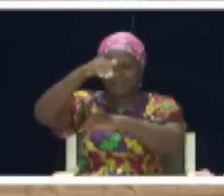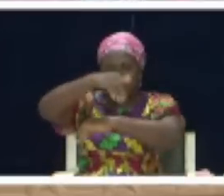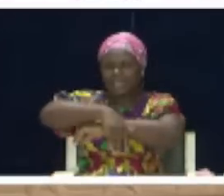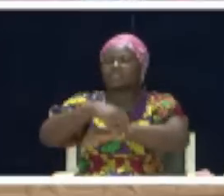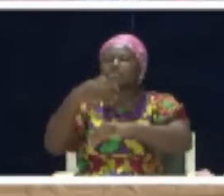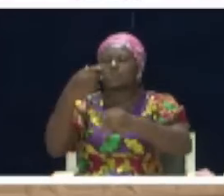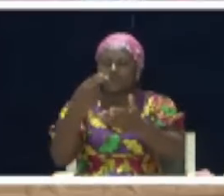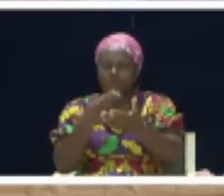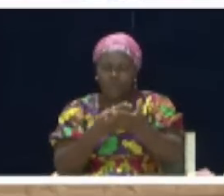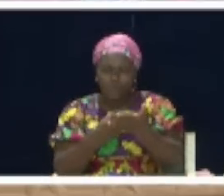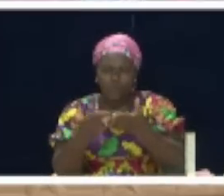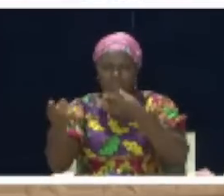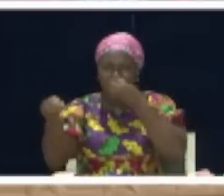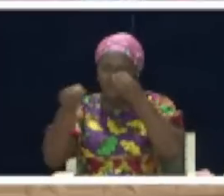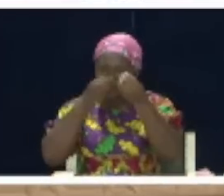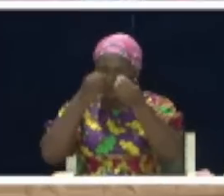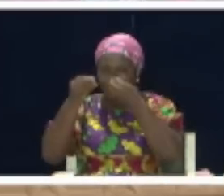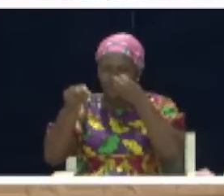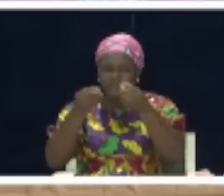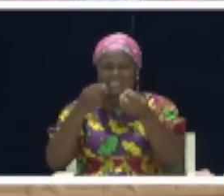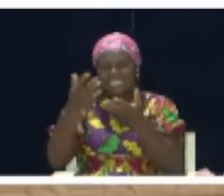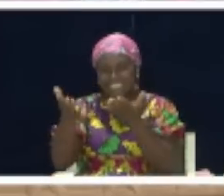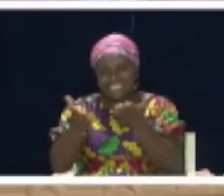Holy Communion service,